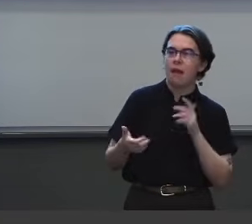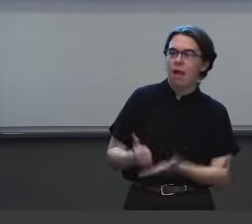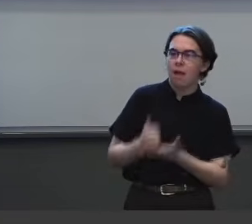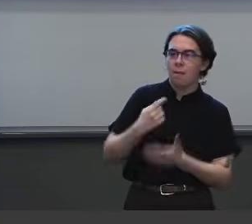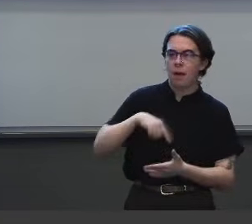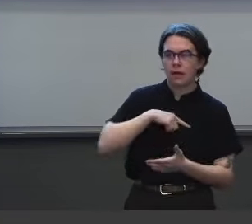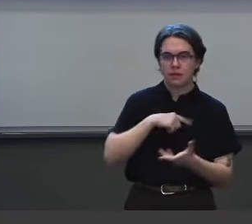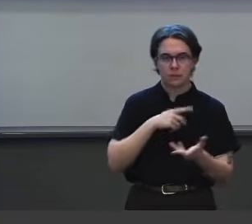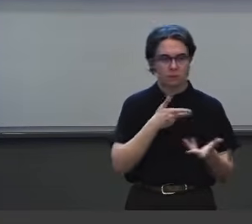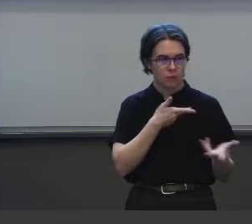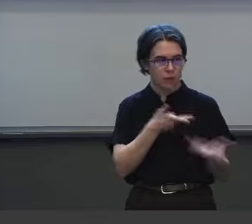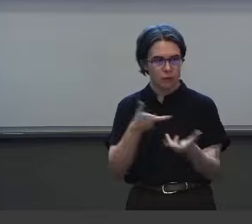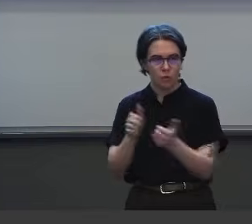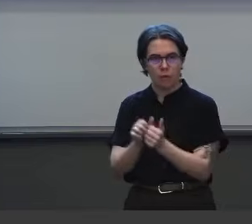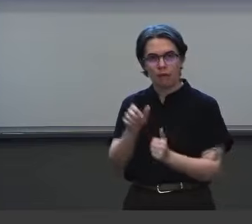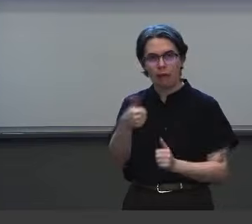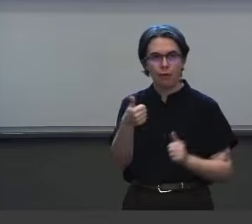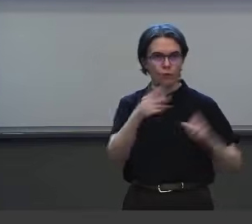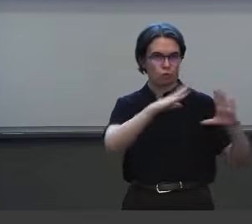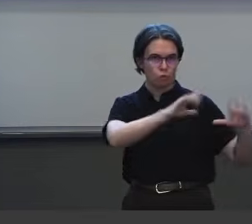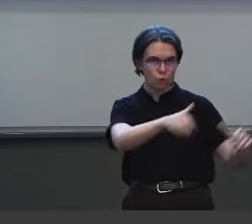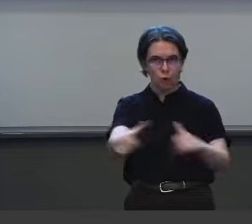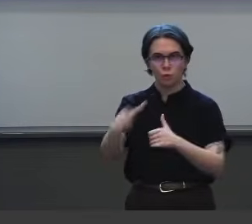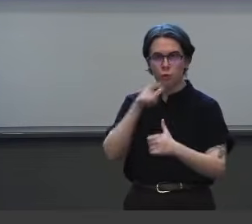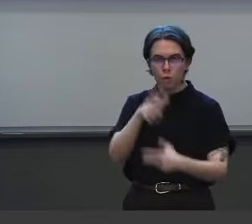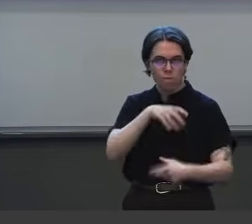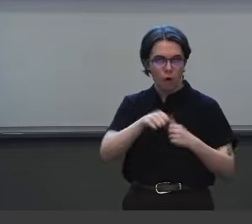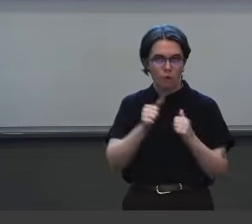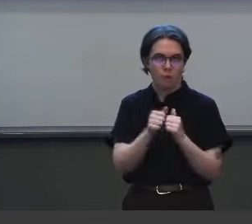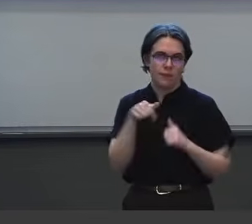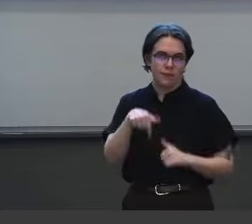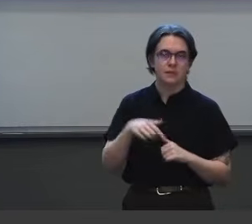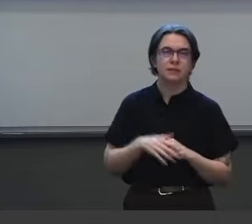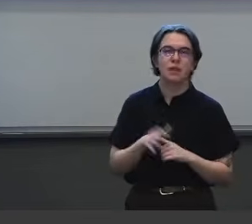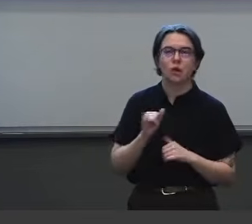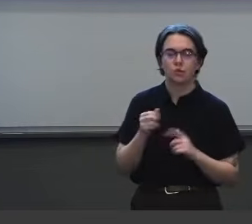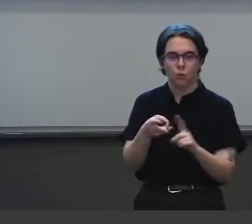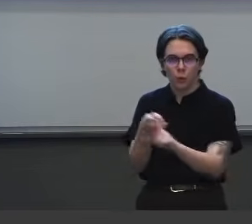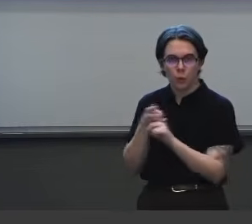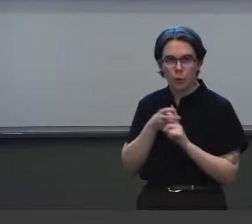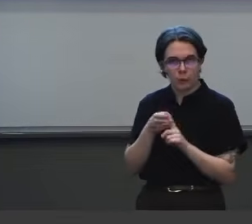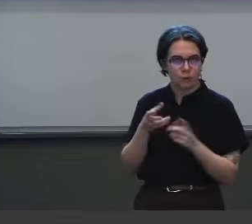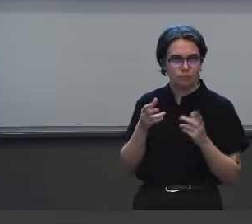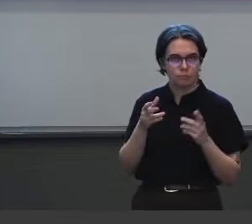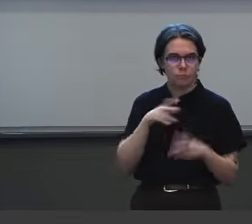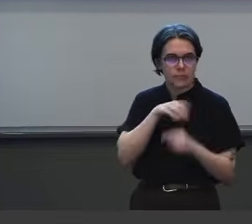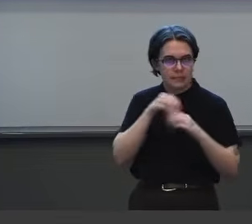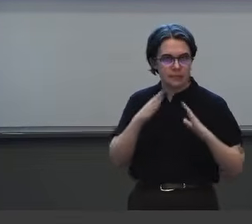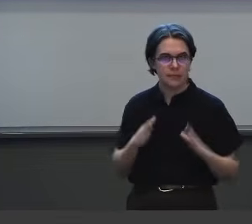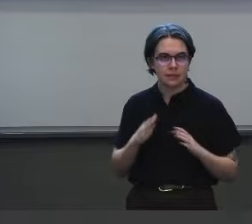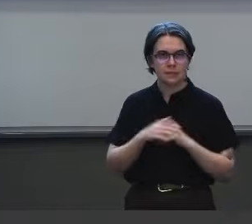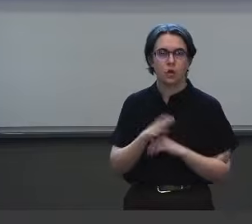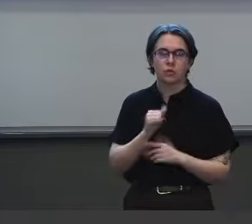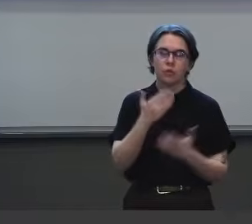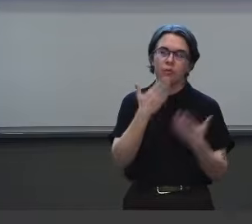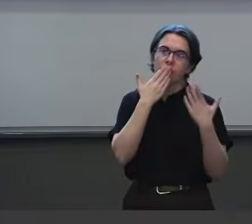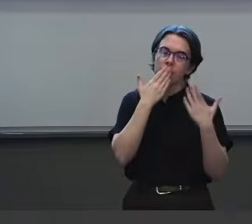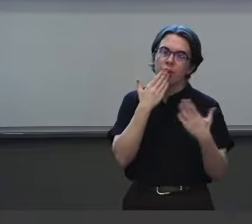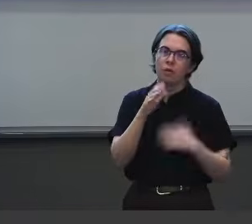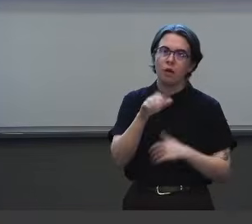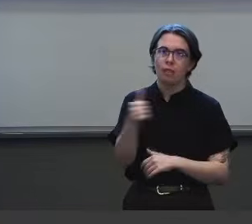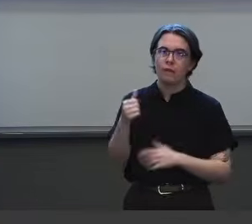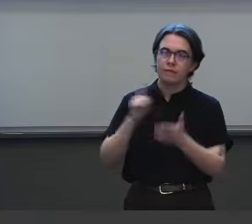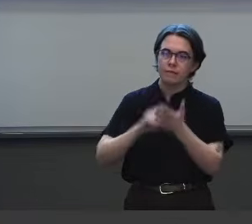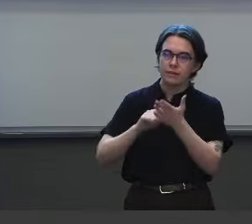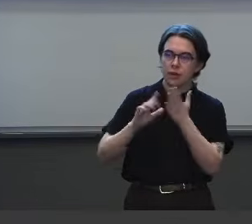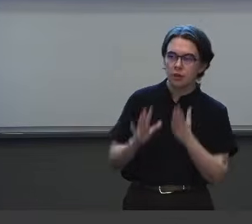through events like this and to recruit participants for our studies. I also want to acknowledge our many co-investigators and collaborators,